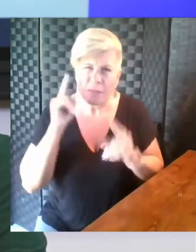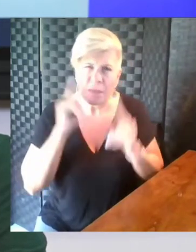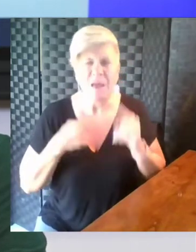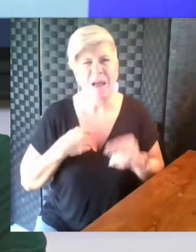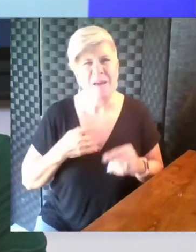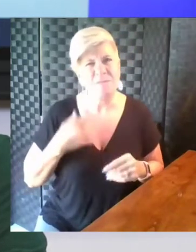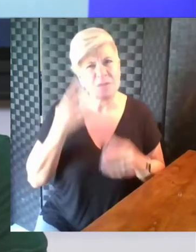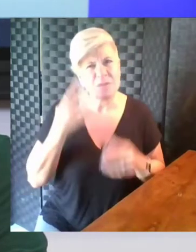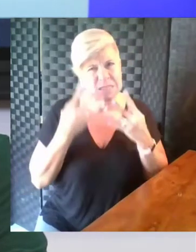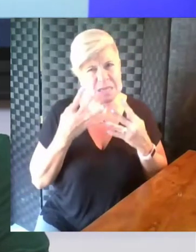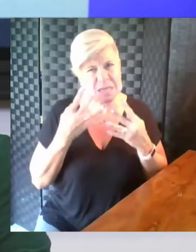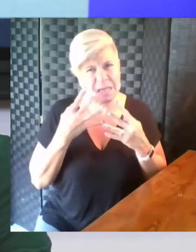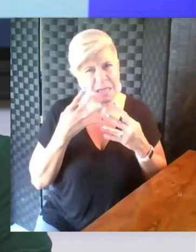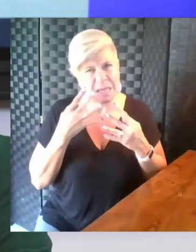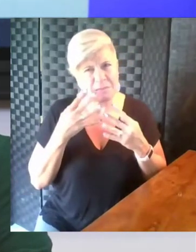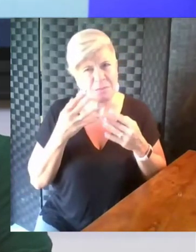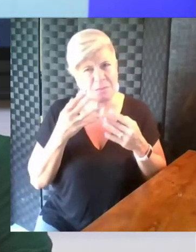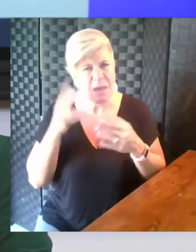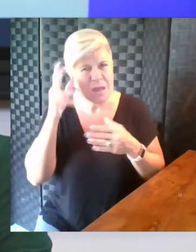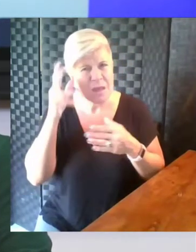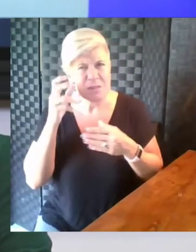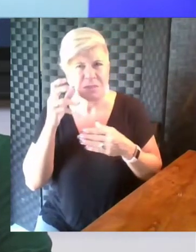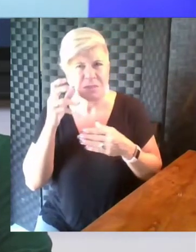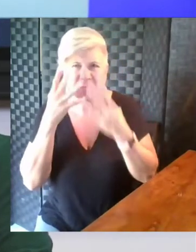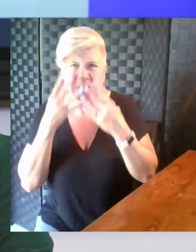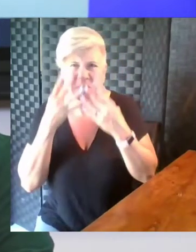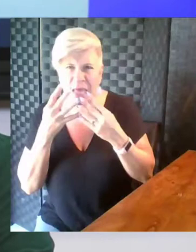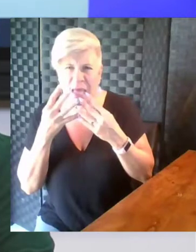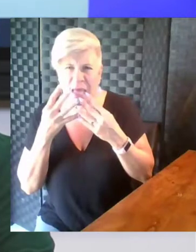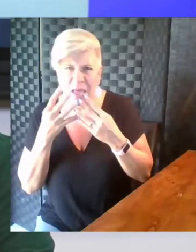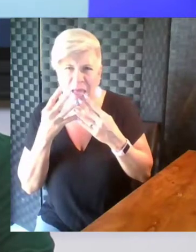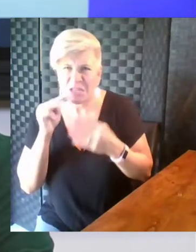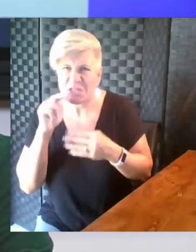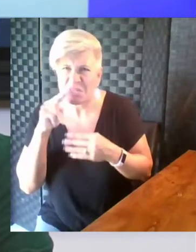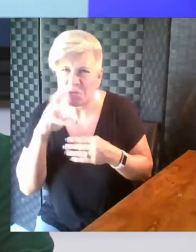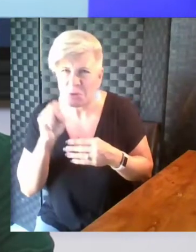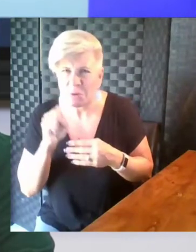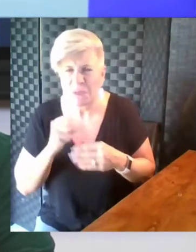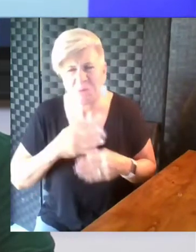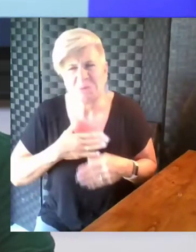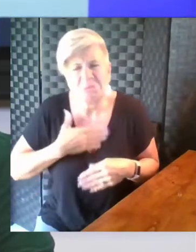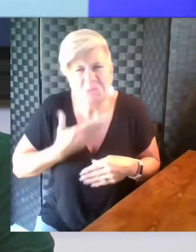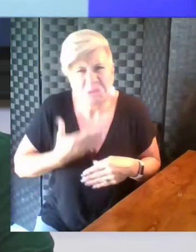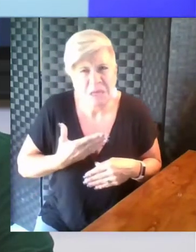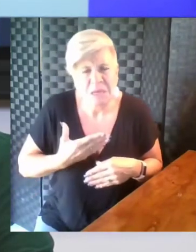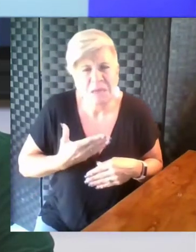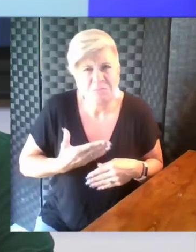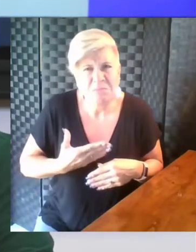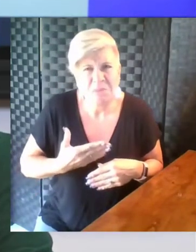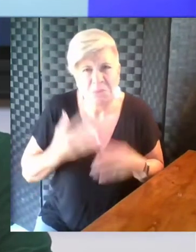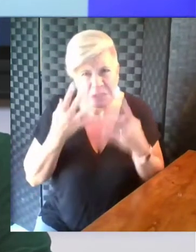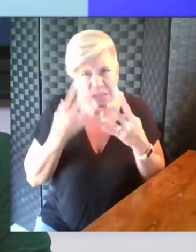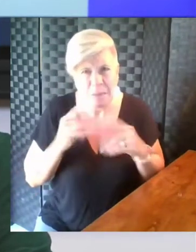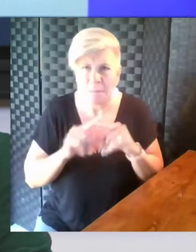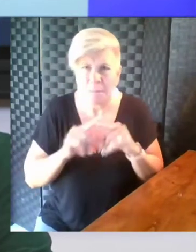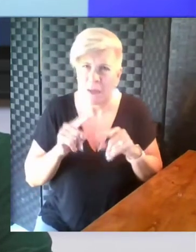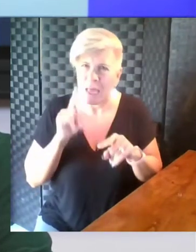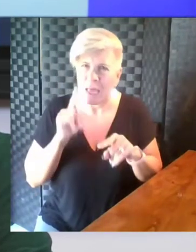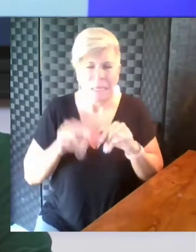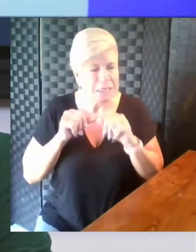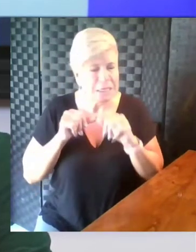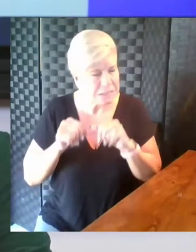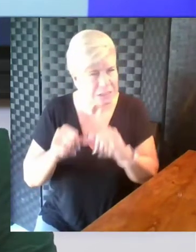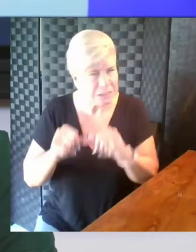of sad this weekend hearing about some sad news. And I got kind of upset, and I was sad. But I thought, I can't stay